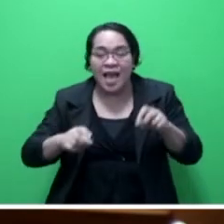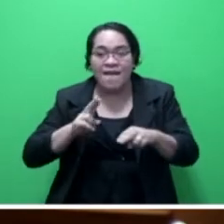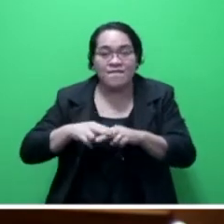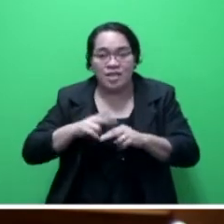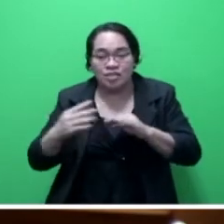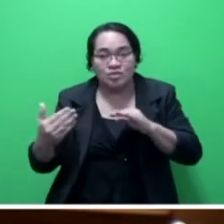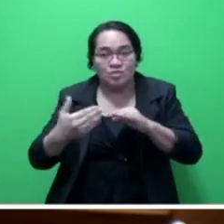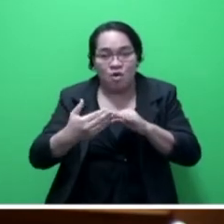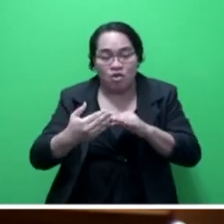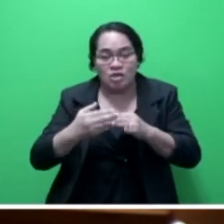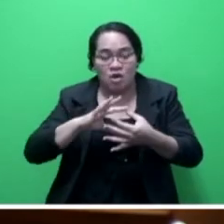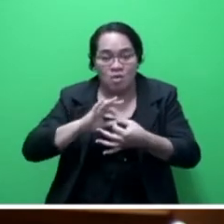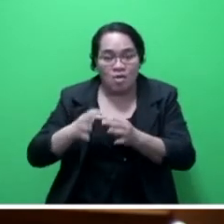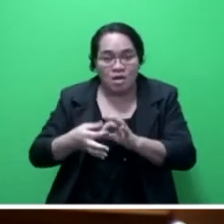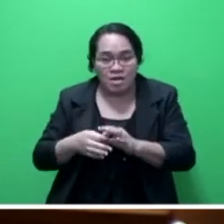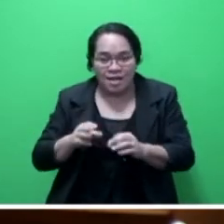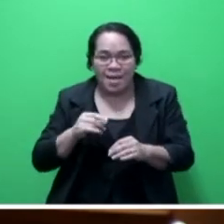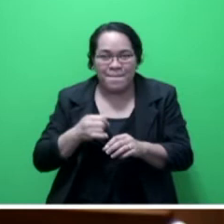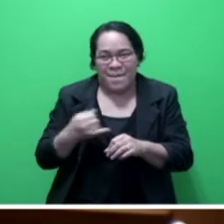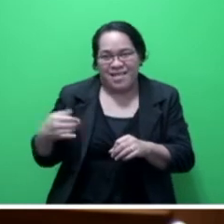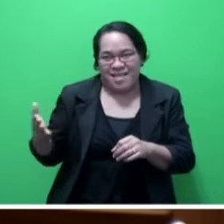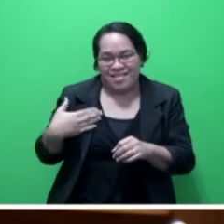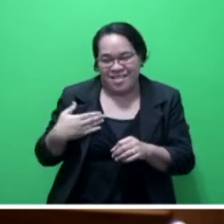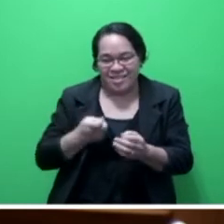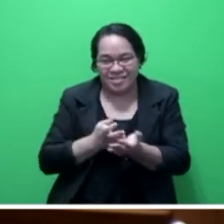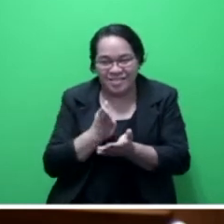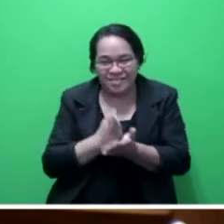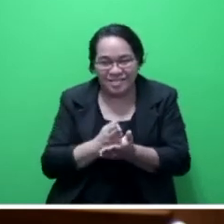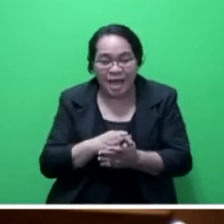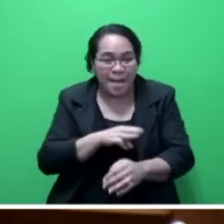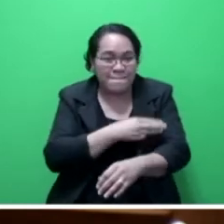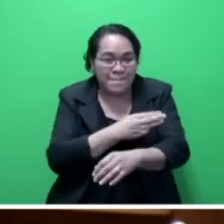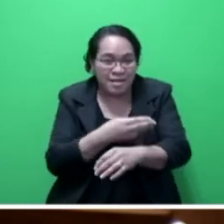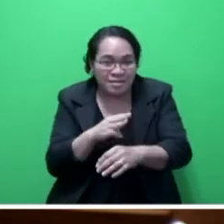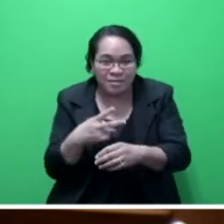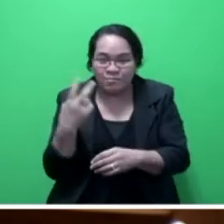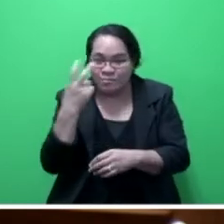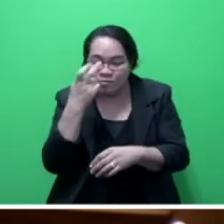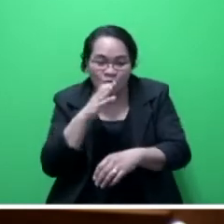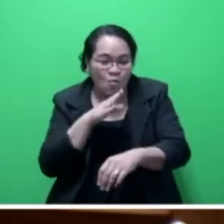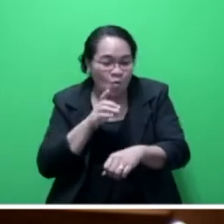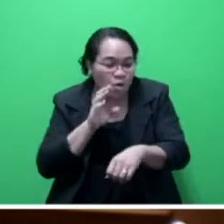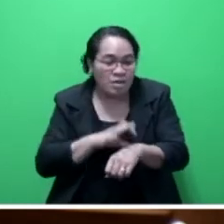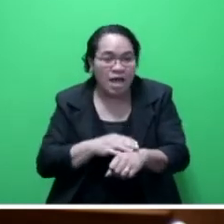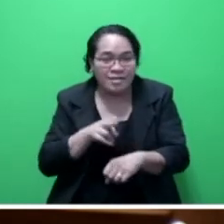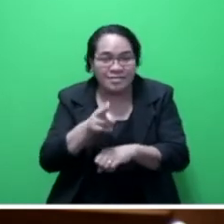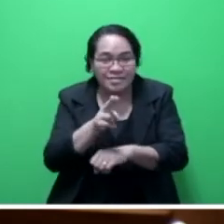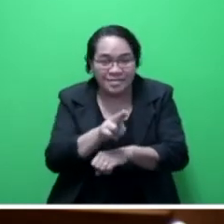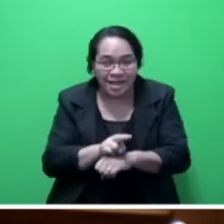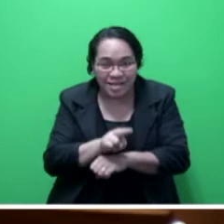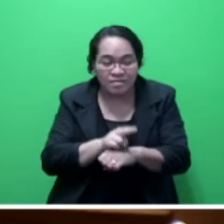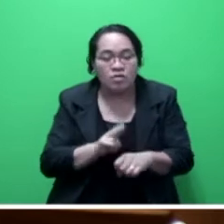Corporation Limited and the Ministry of Health and Medical Services, Maritime Safety Authority of Fiji, and the Water Police and Fiji Navy to ensure